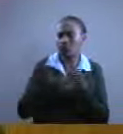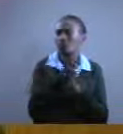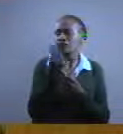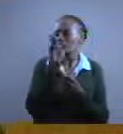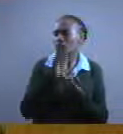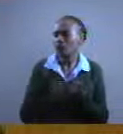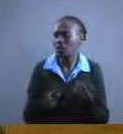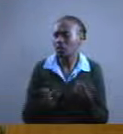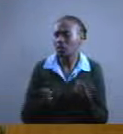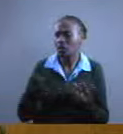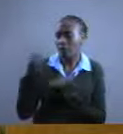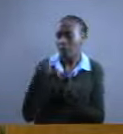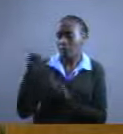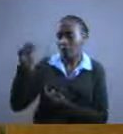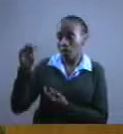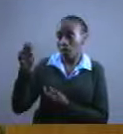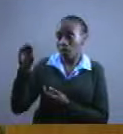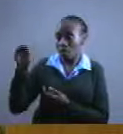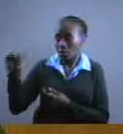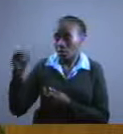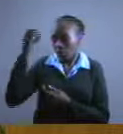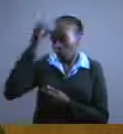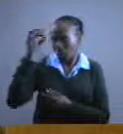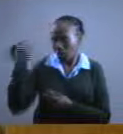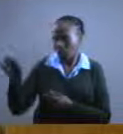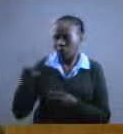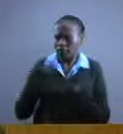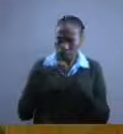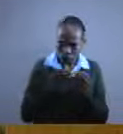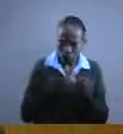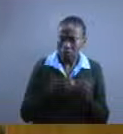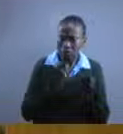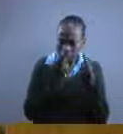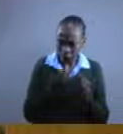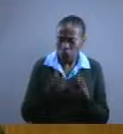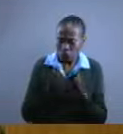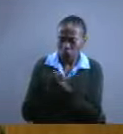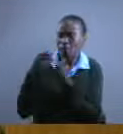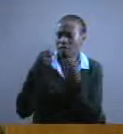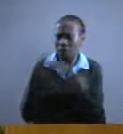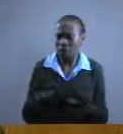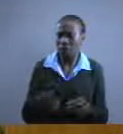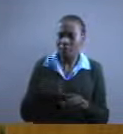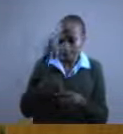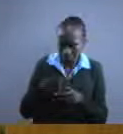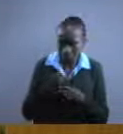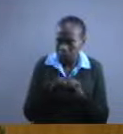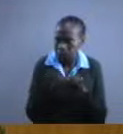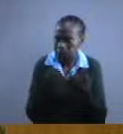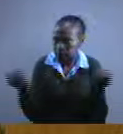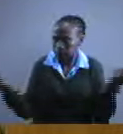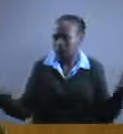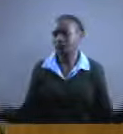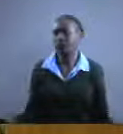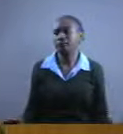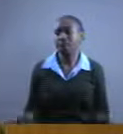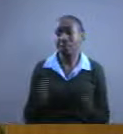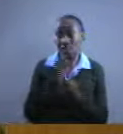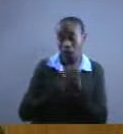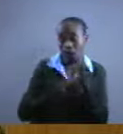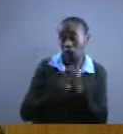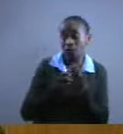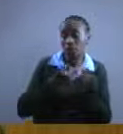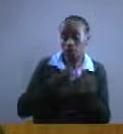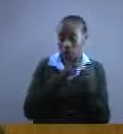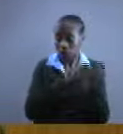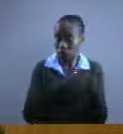government to make sure that these amendments are done so that at the end of the day, it is evenly distributed. International shipping transport conducted